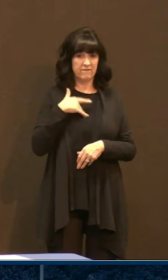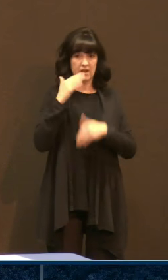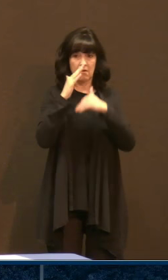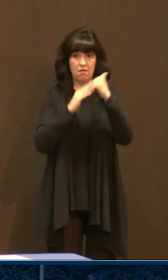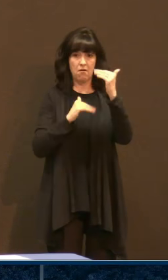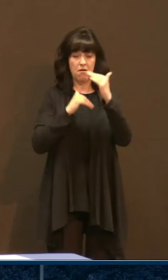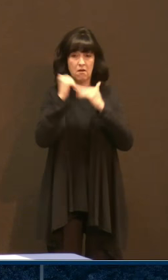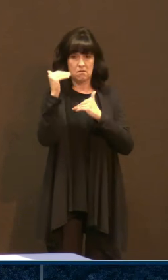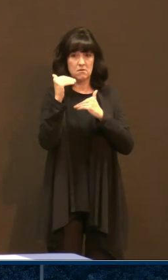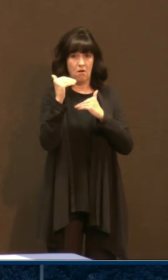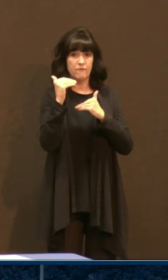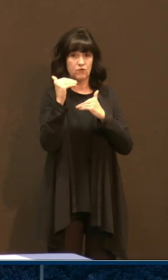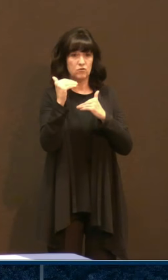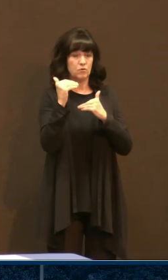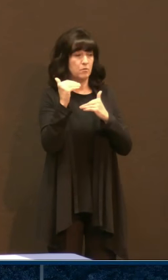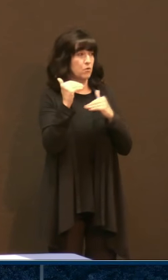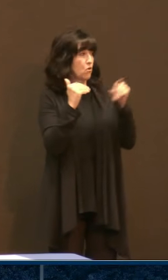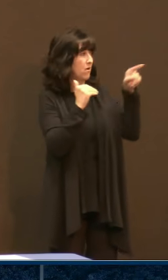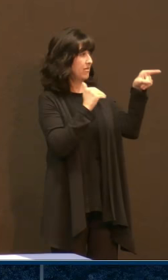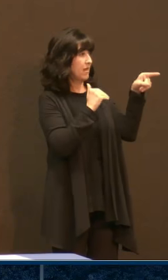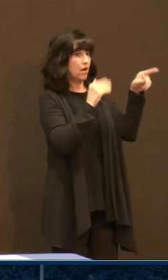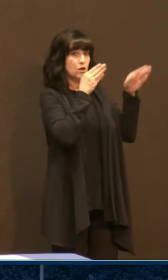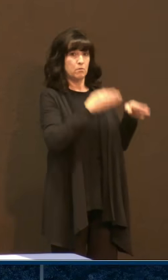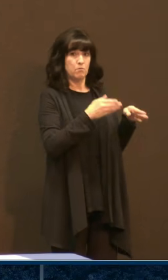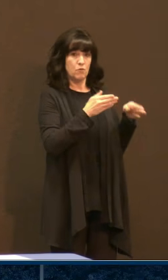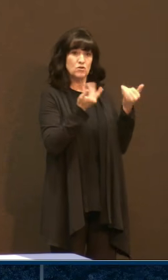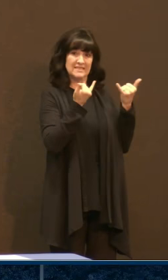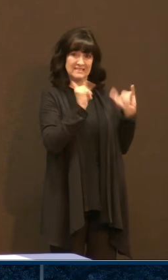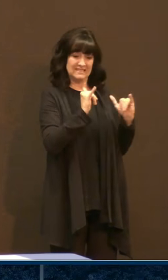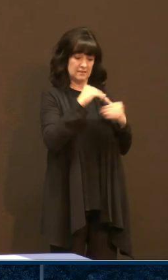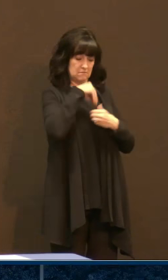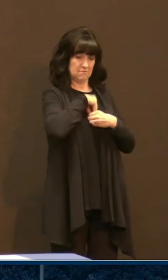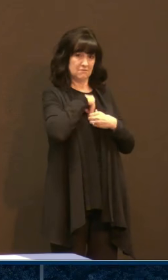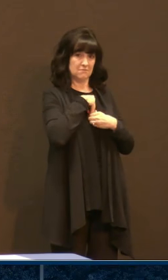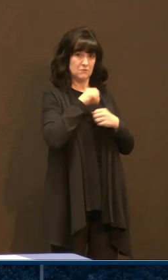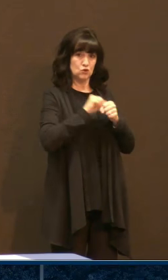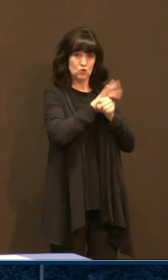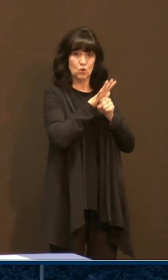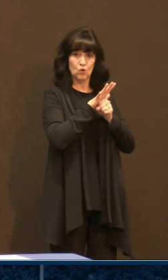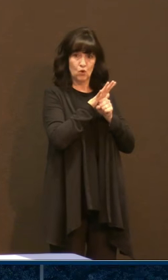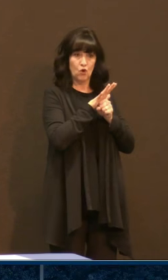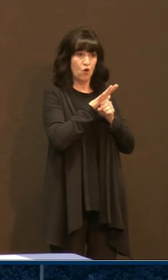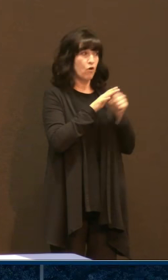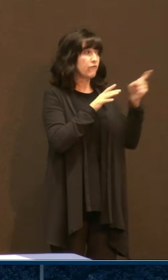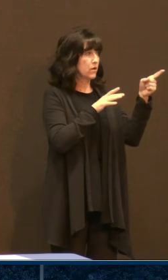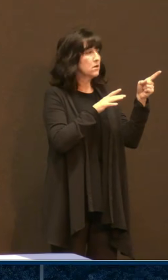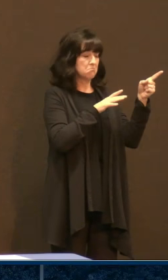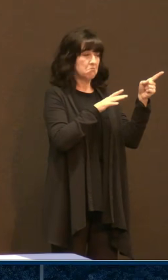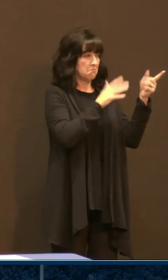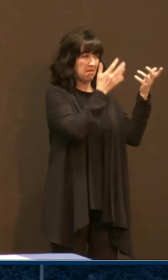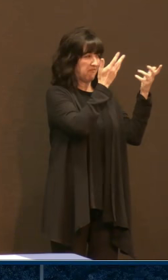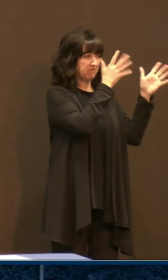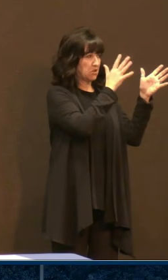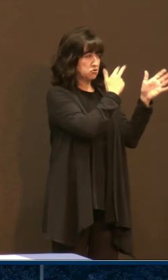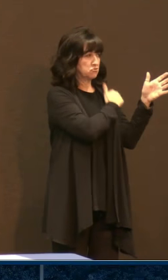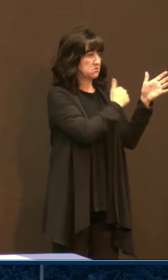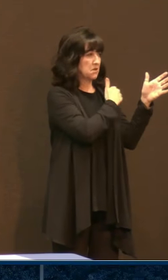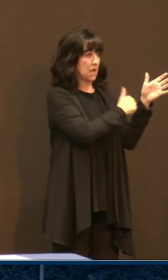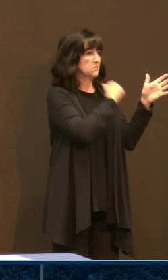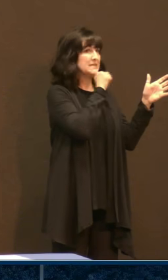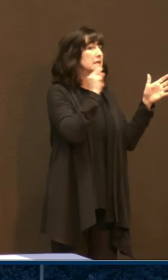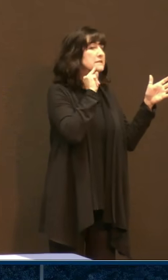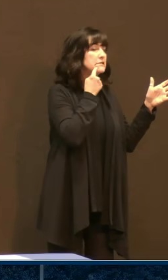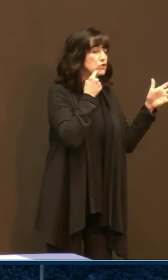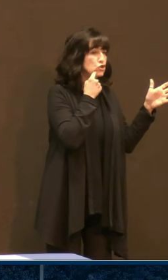positive patient who is still, actively infectious, back into their facility if they're not comfortable with it. And so, as